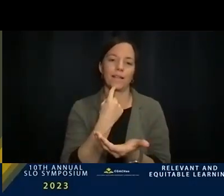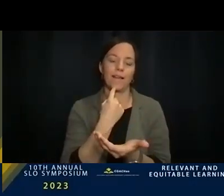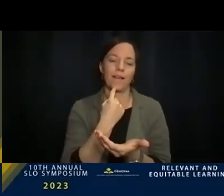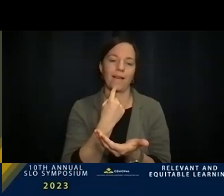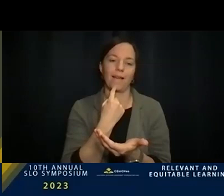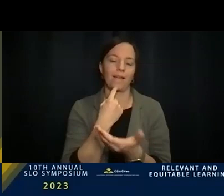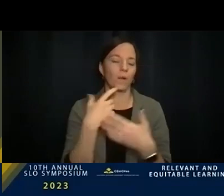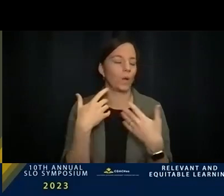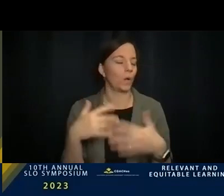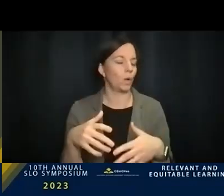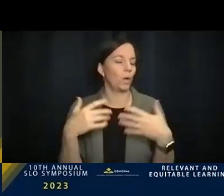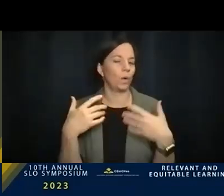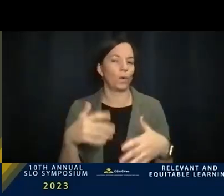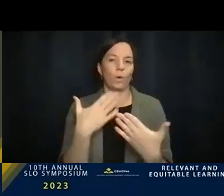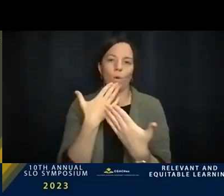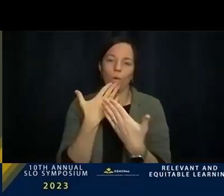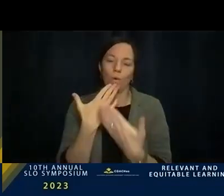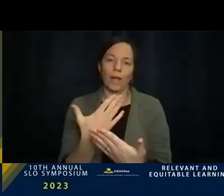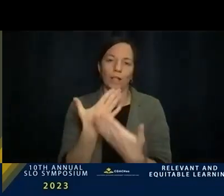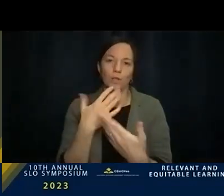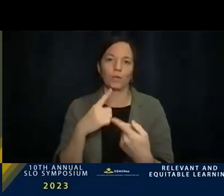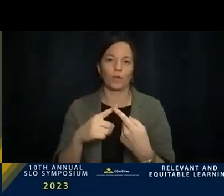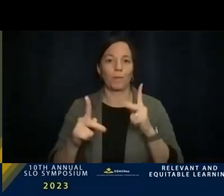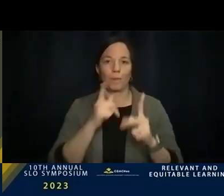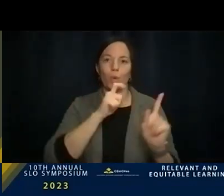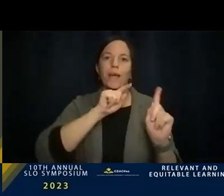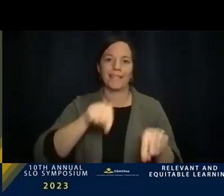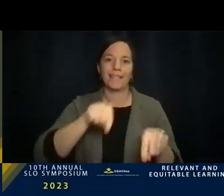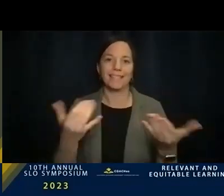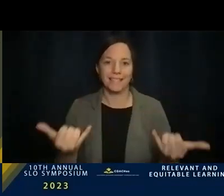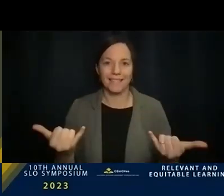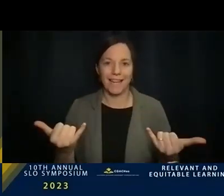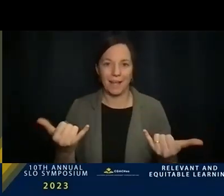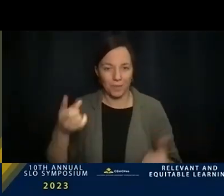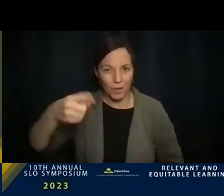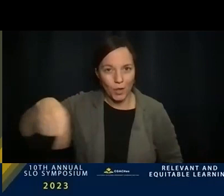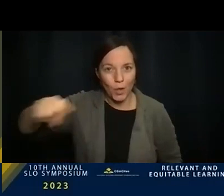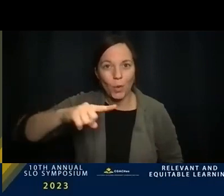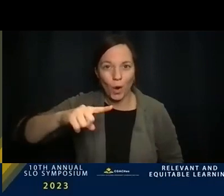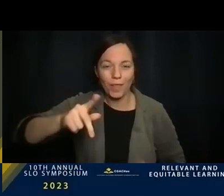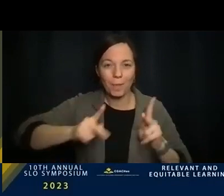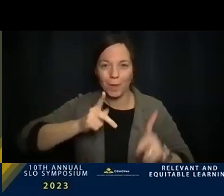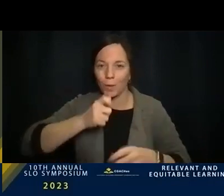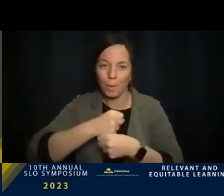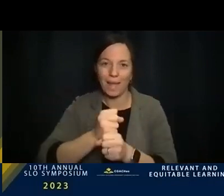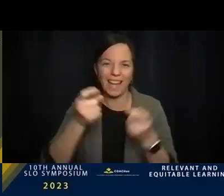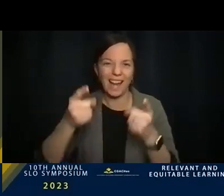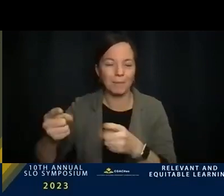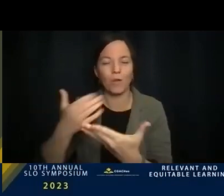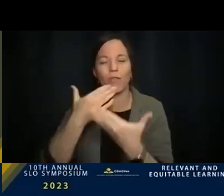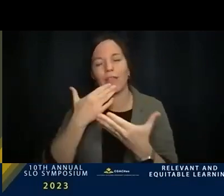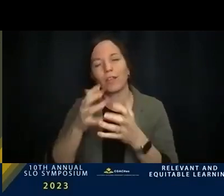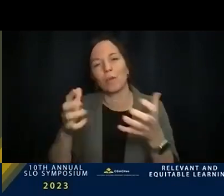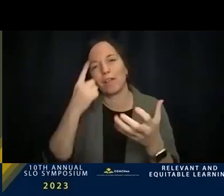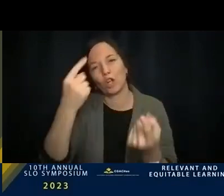tremendous gratitude to our attendees. They're the ones who are making it happen. So thank you so much for